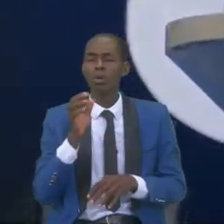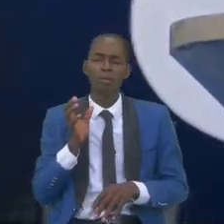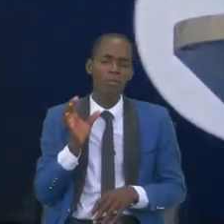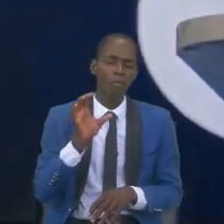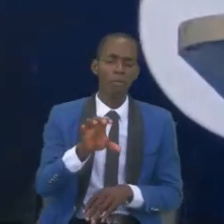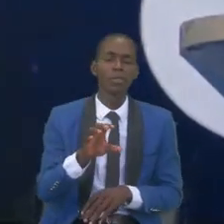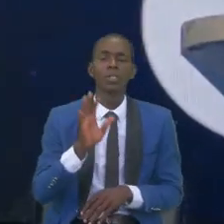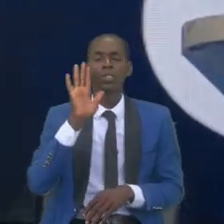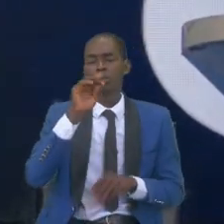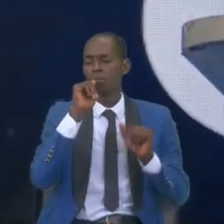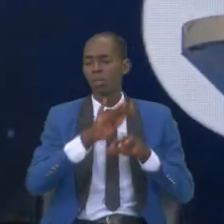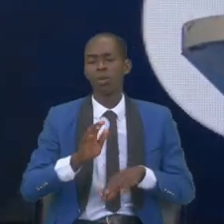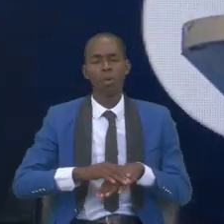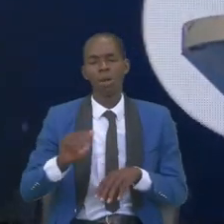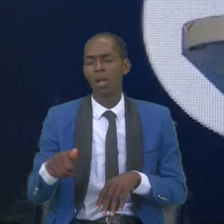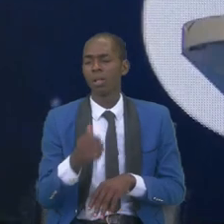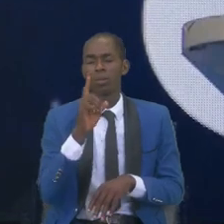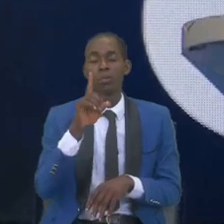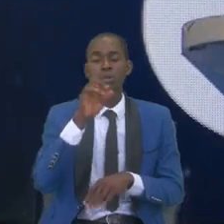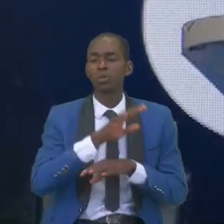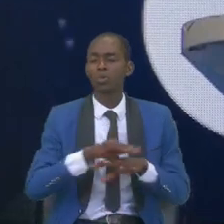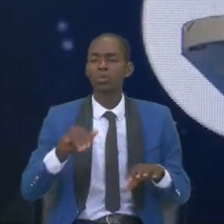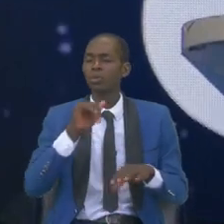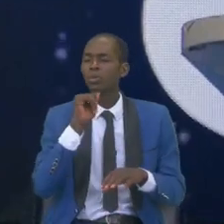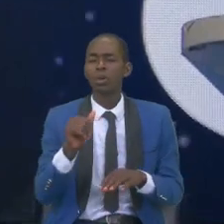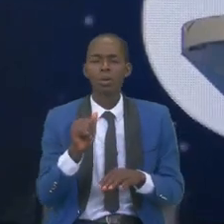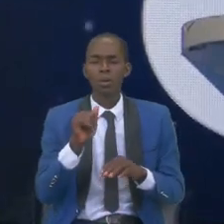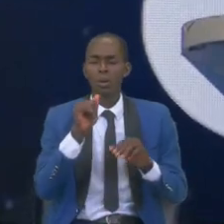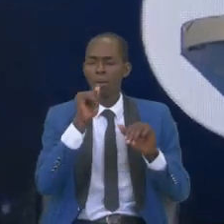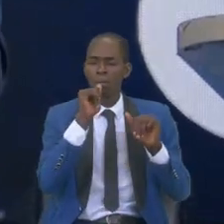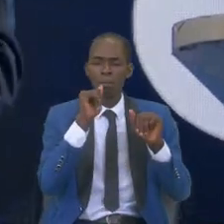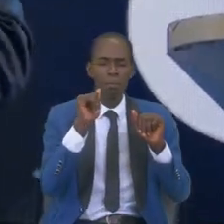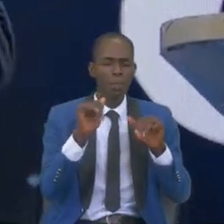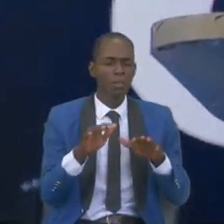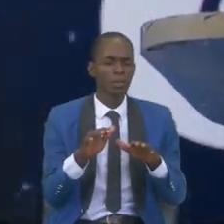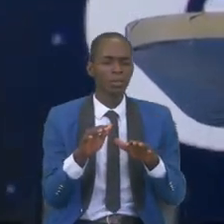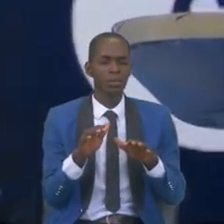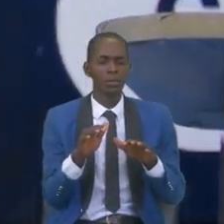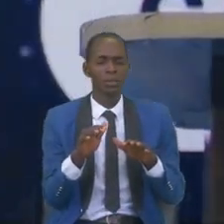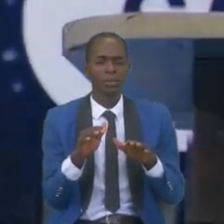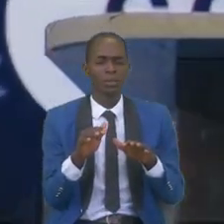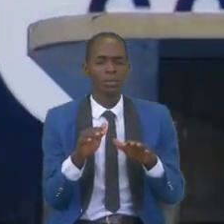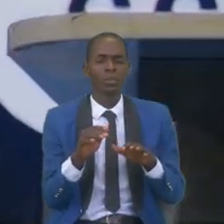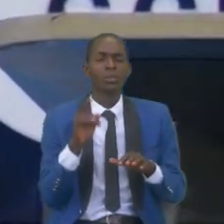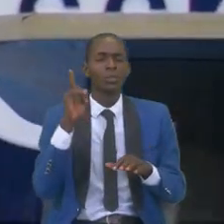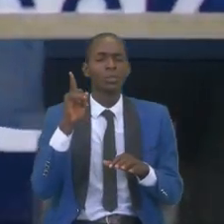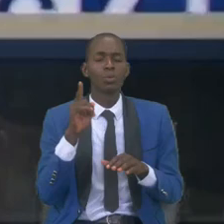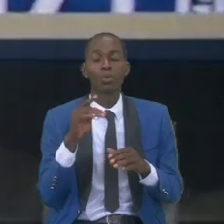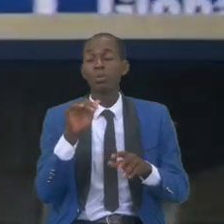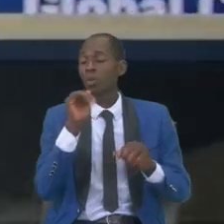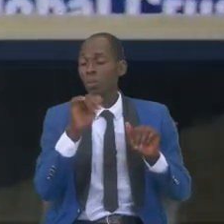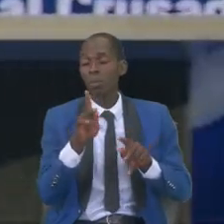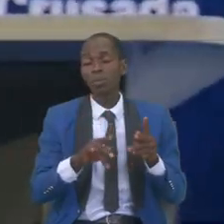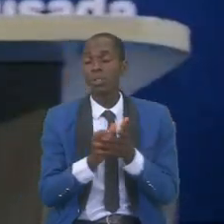on anyone. You do not bless the people who do not want to be blessed. But Lord, we